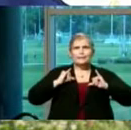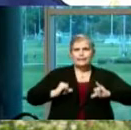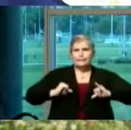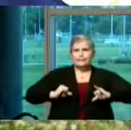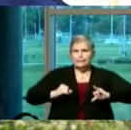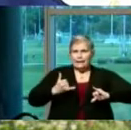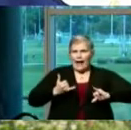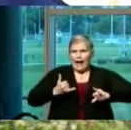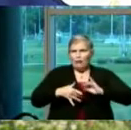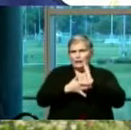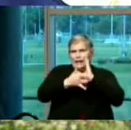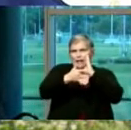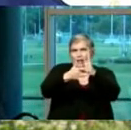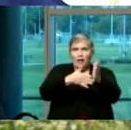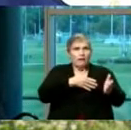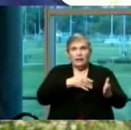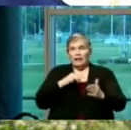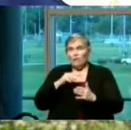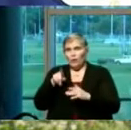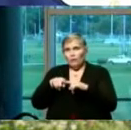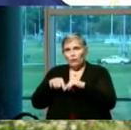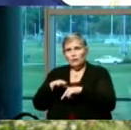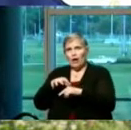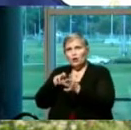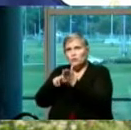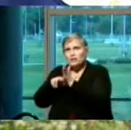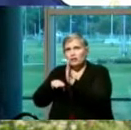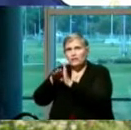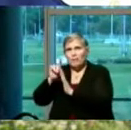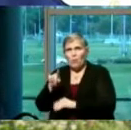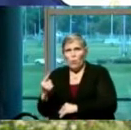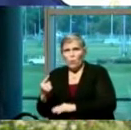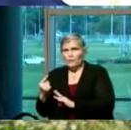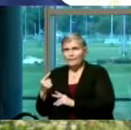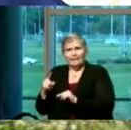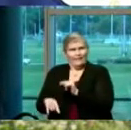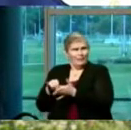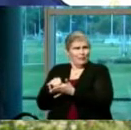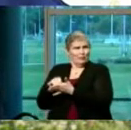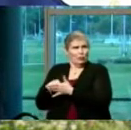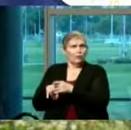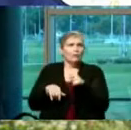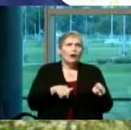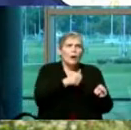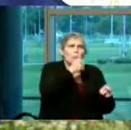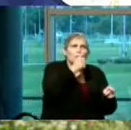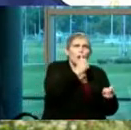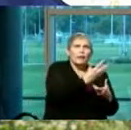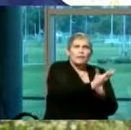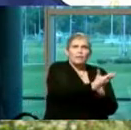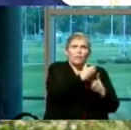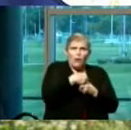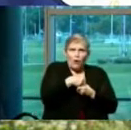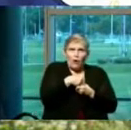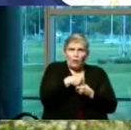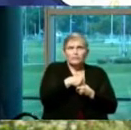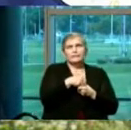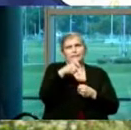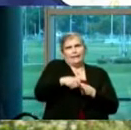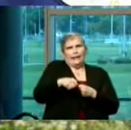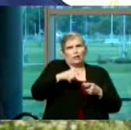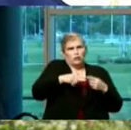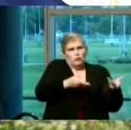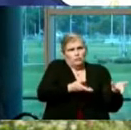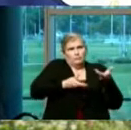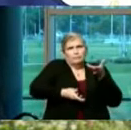significant public research and development alone. The private sector is engaged and needs to be engaged in advancing